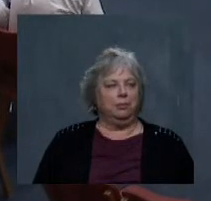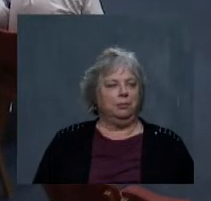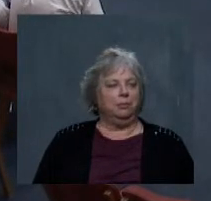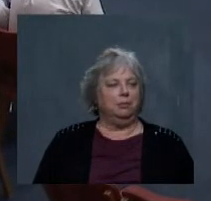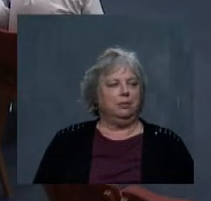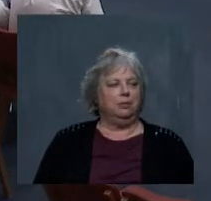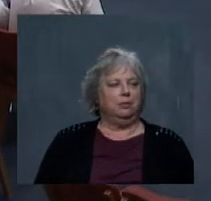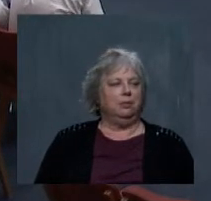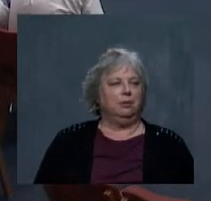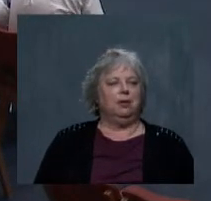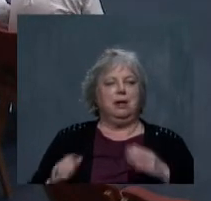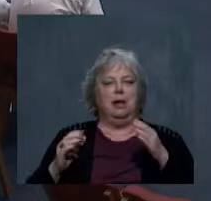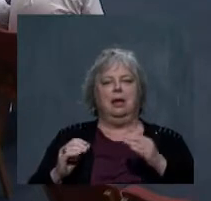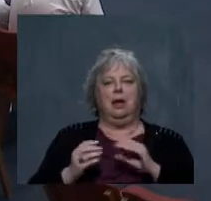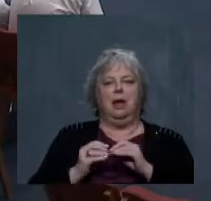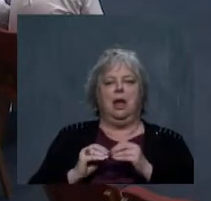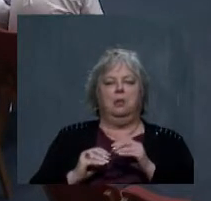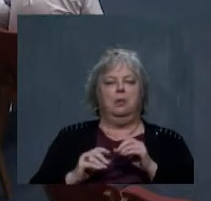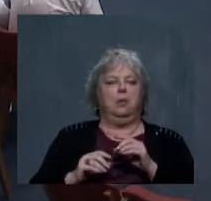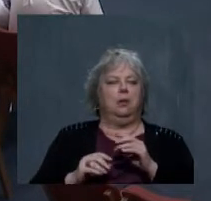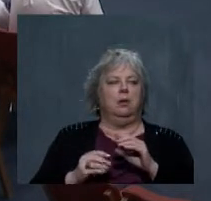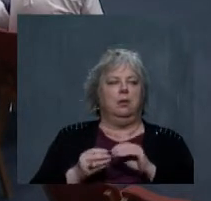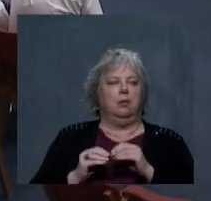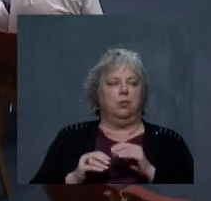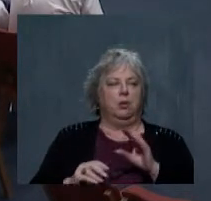and the next item, by the way, will be item B